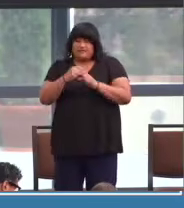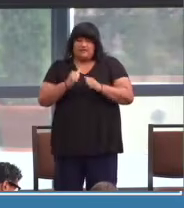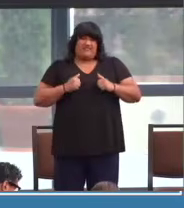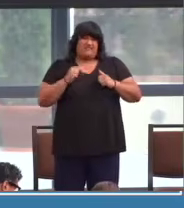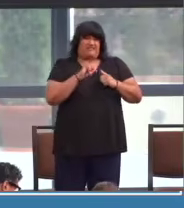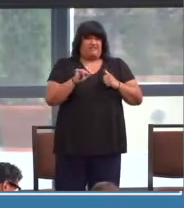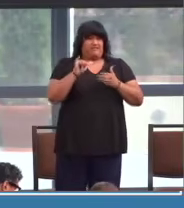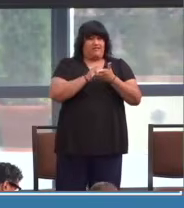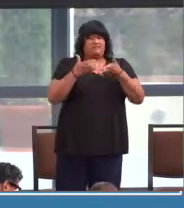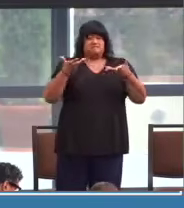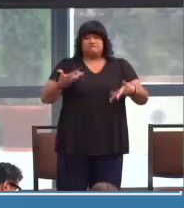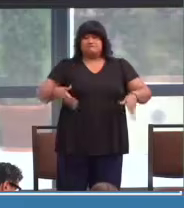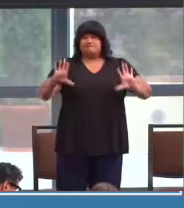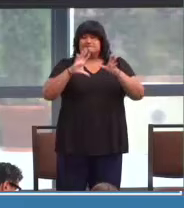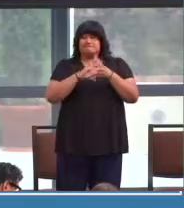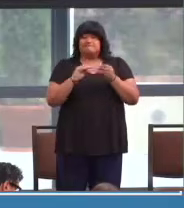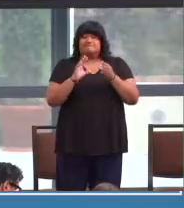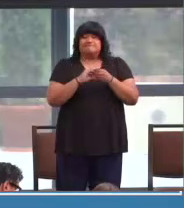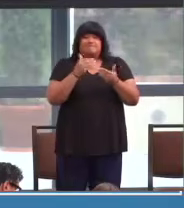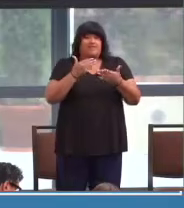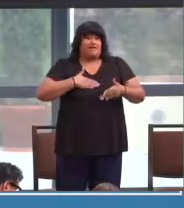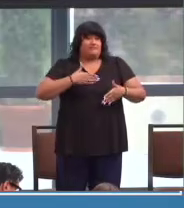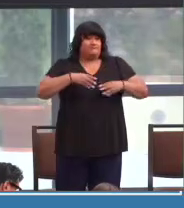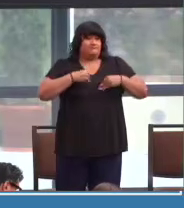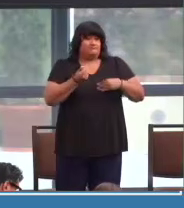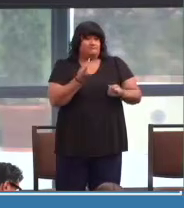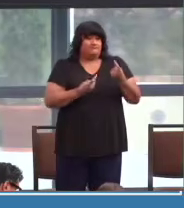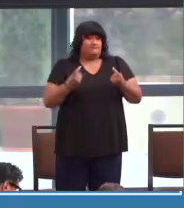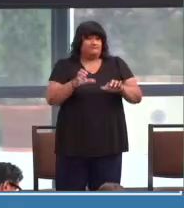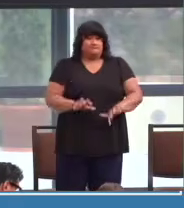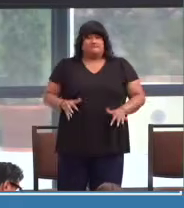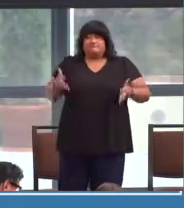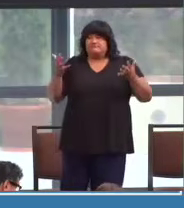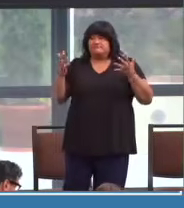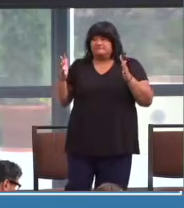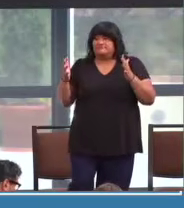So that's all I have for you, and happy to take any questions.